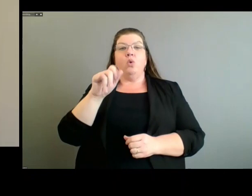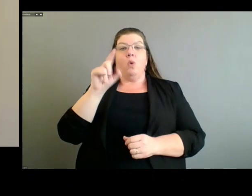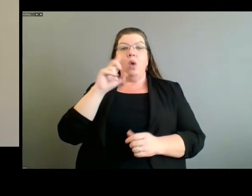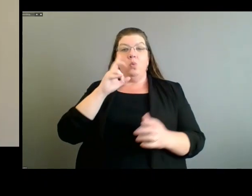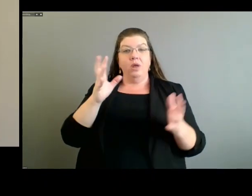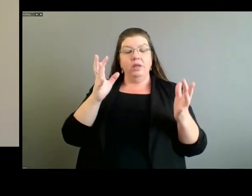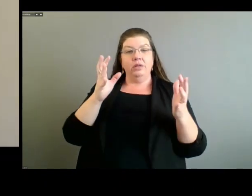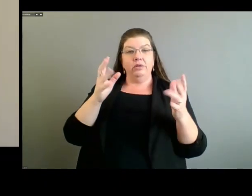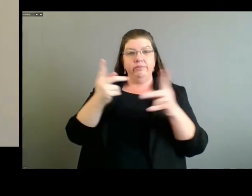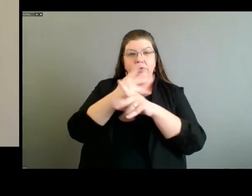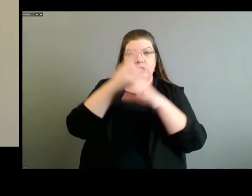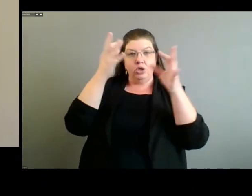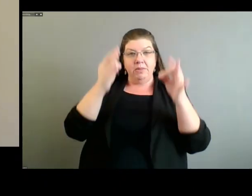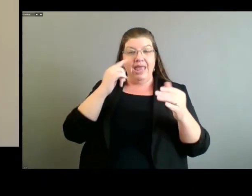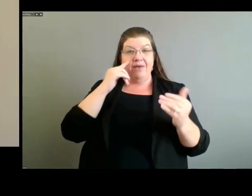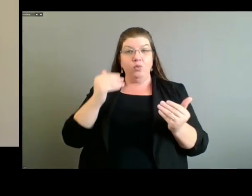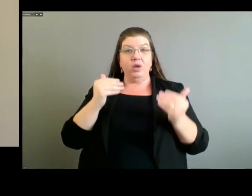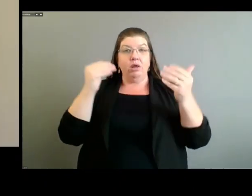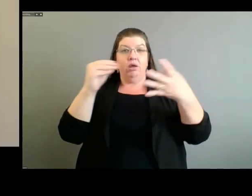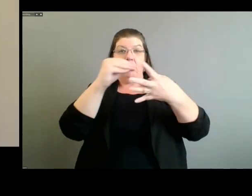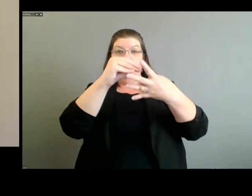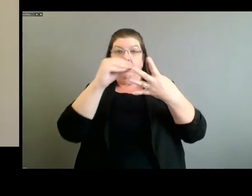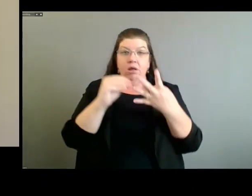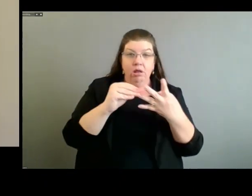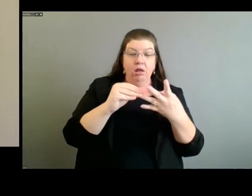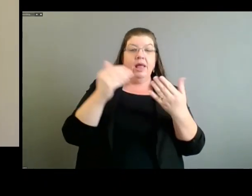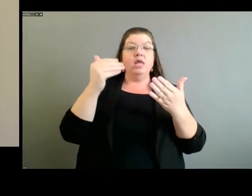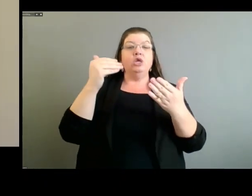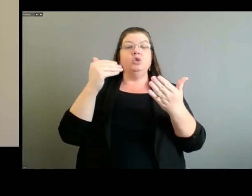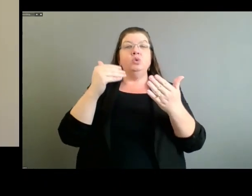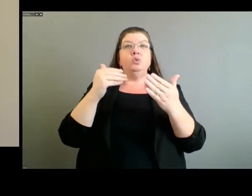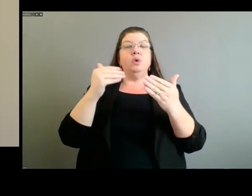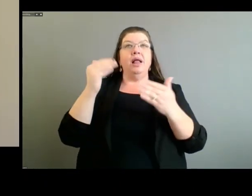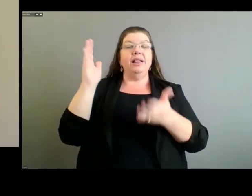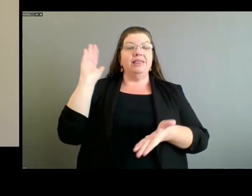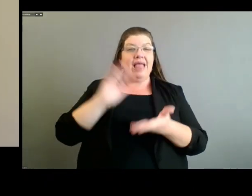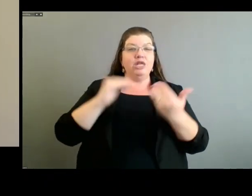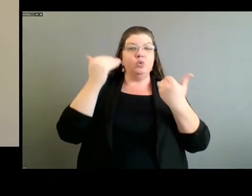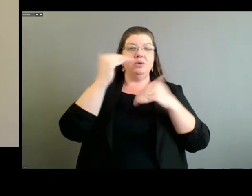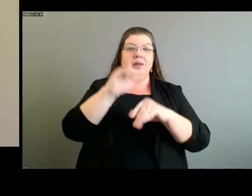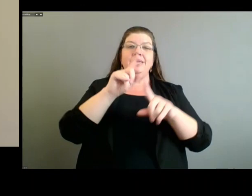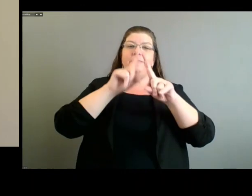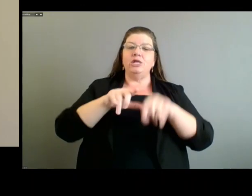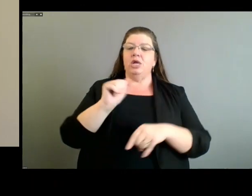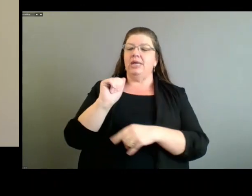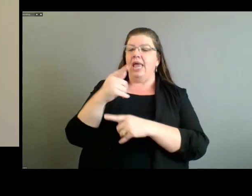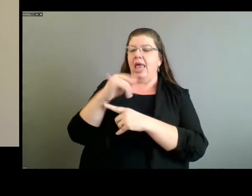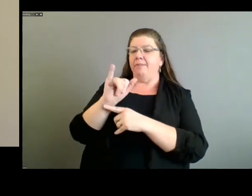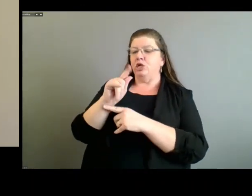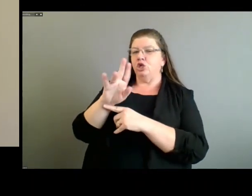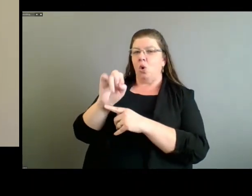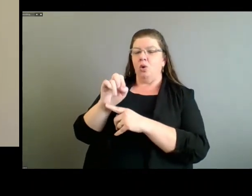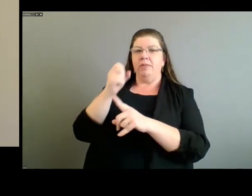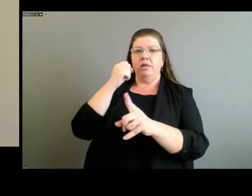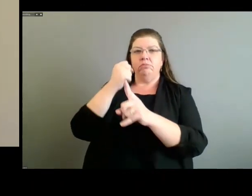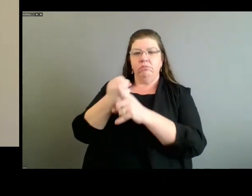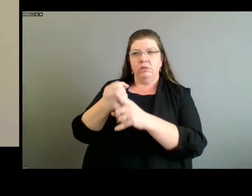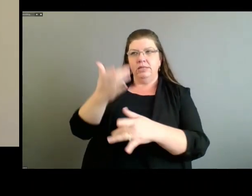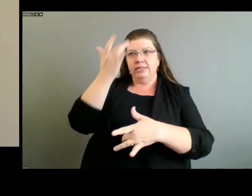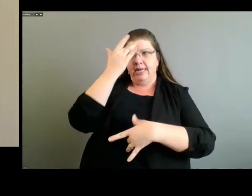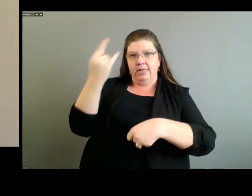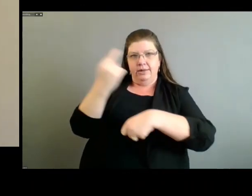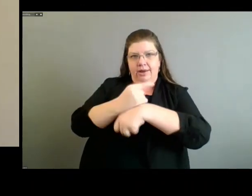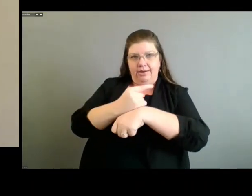or not we progress into a less restrictive tier goes by episode date. And that is